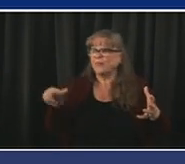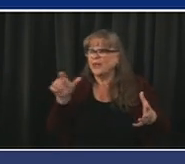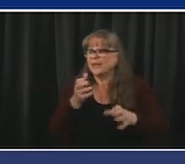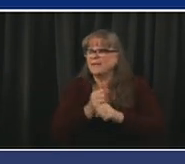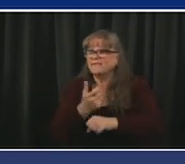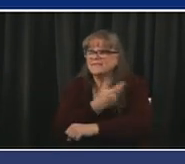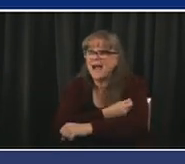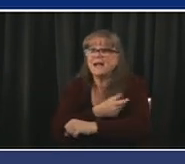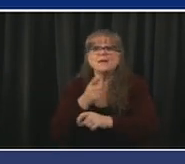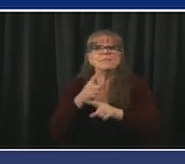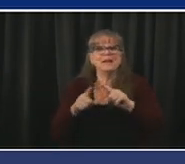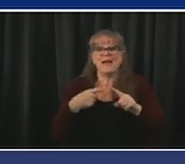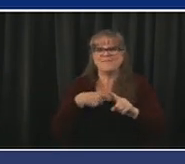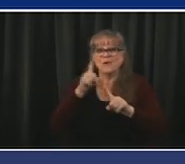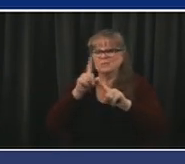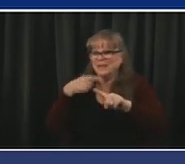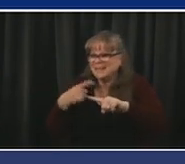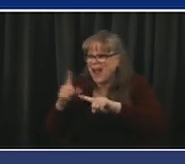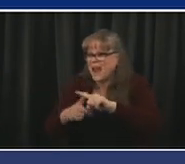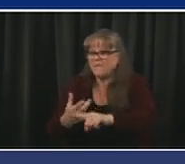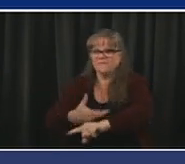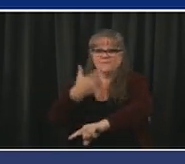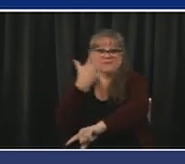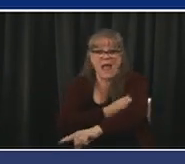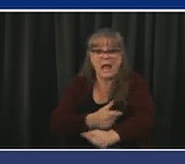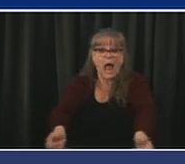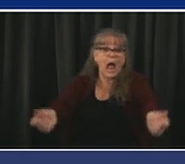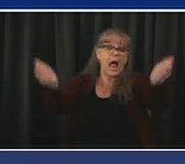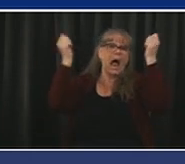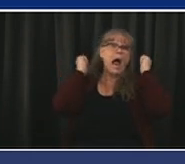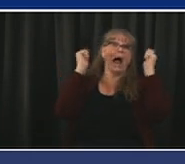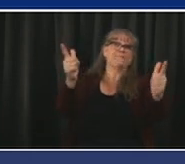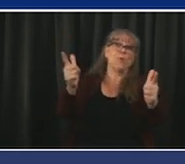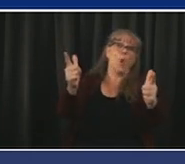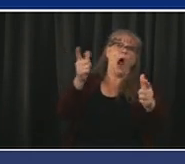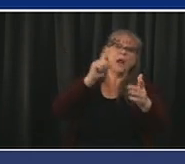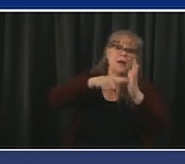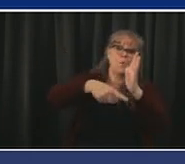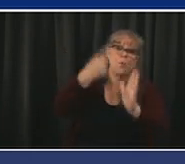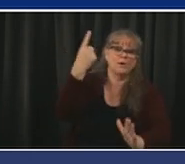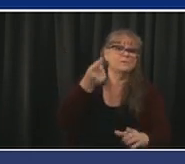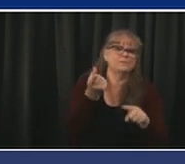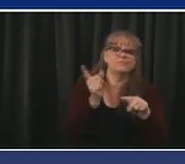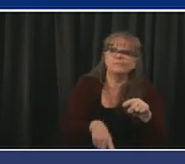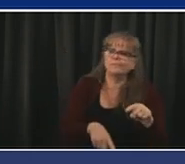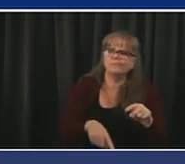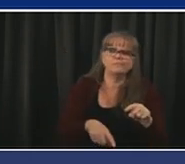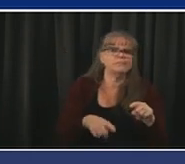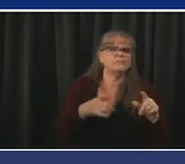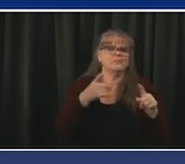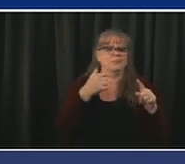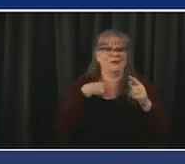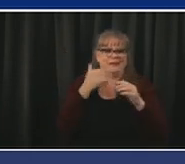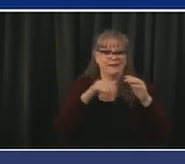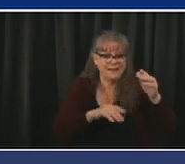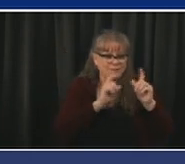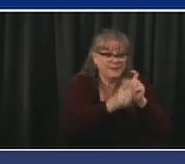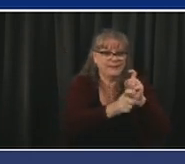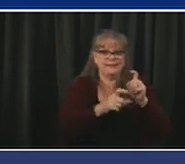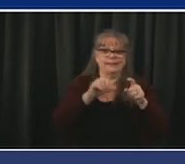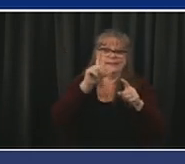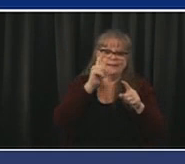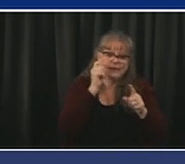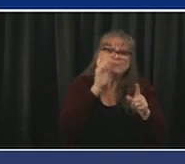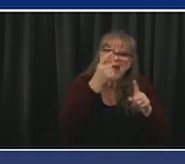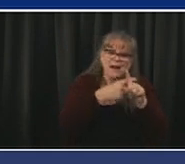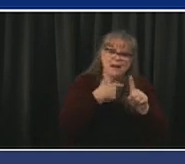you're eligible. The maximum number will, every single day. We're going to use every dose every day. And also, I want to make sure